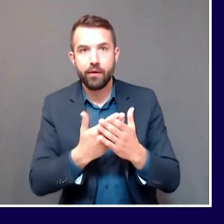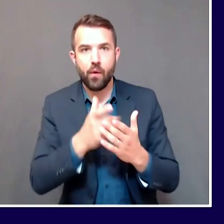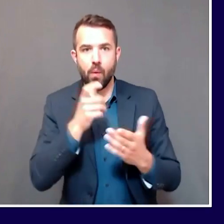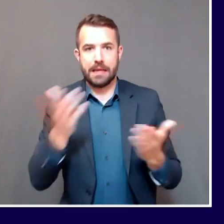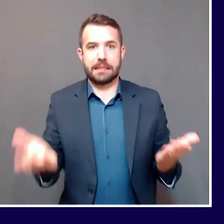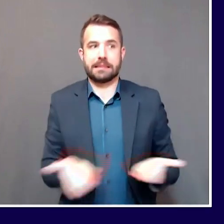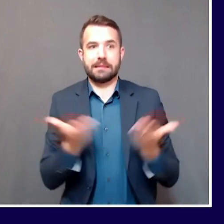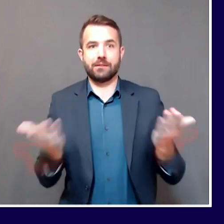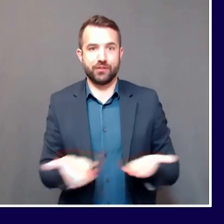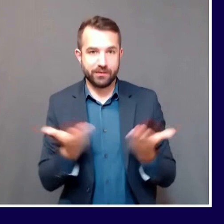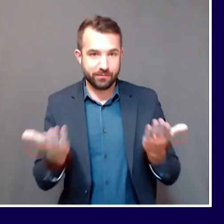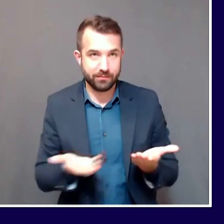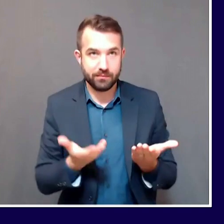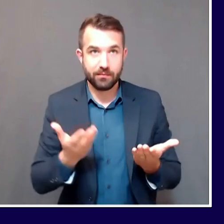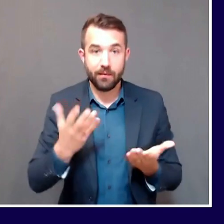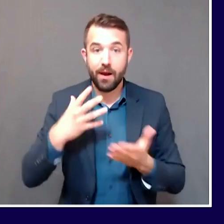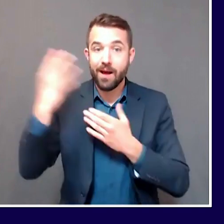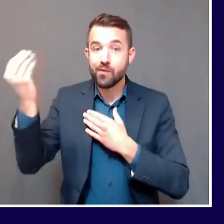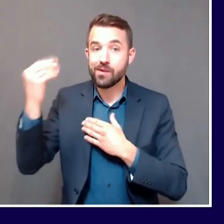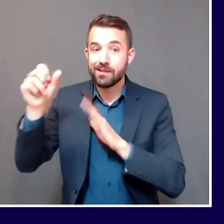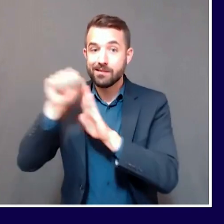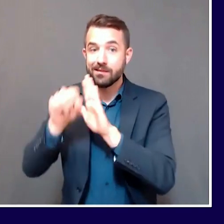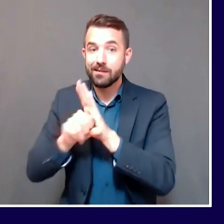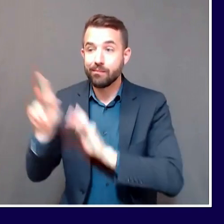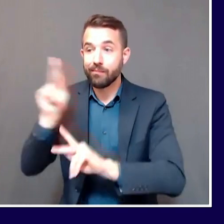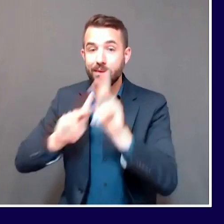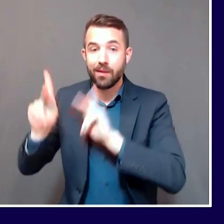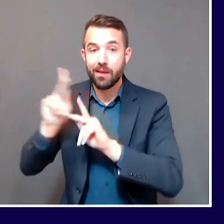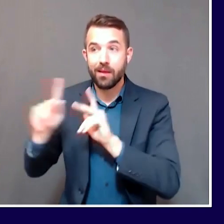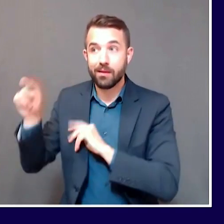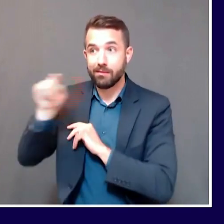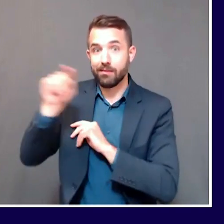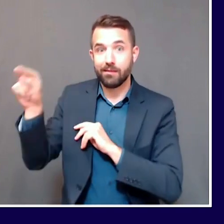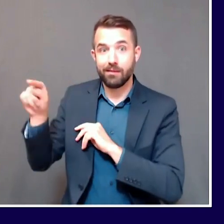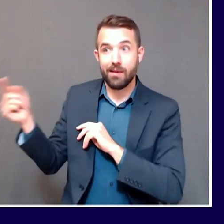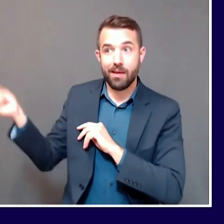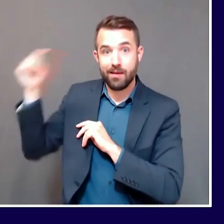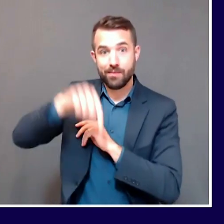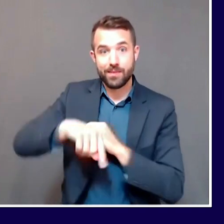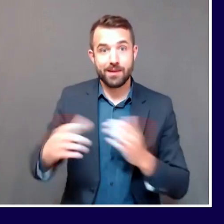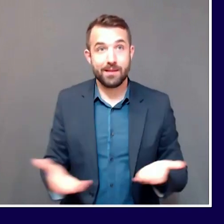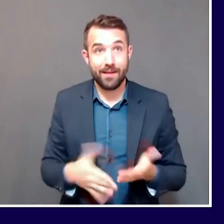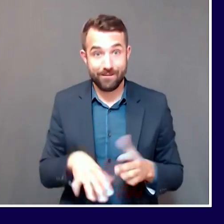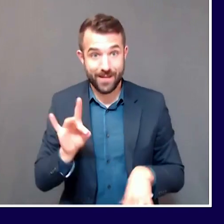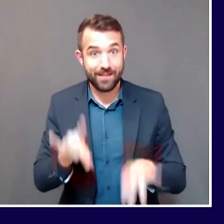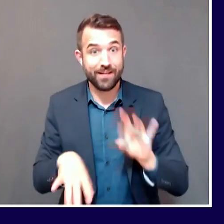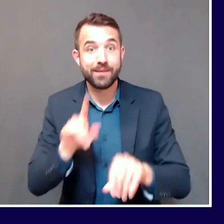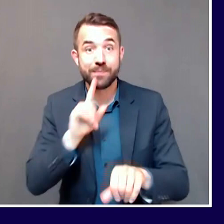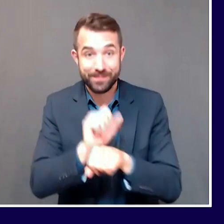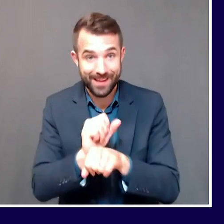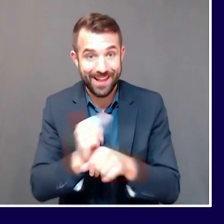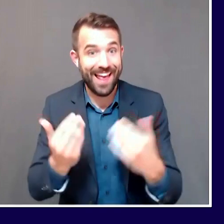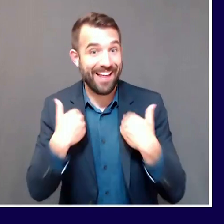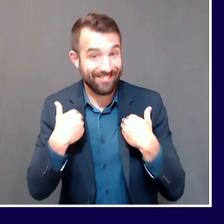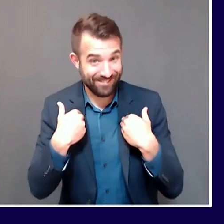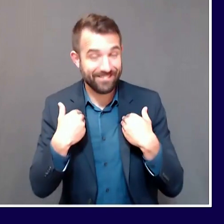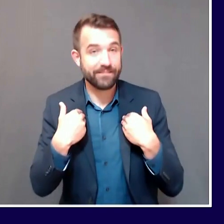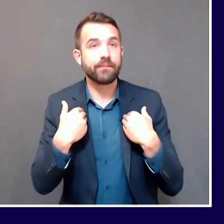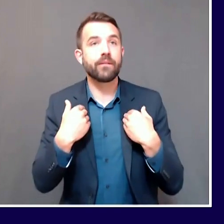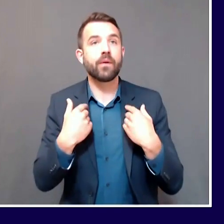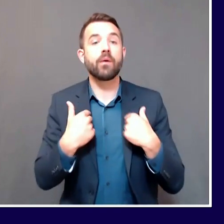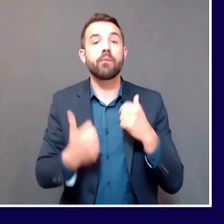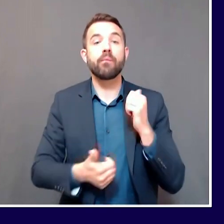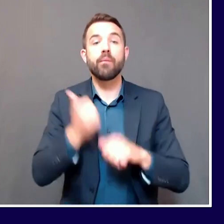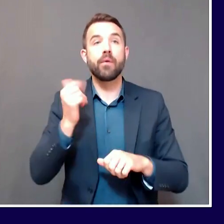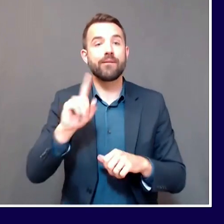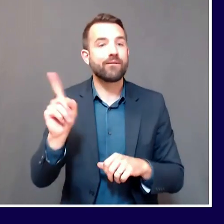the out-of-state residents is that of the out-of-state residents who test positive, the overwhelming bulk of them are New Hampshire